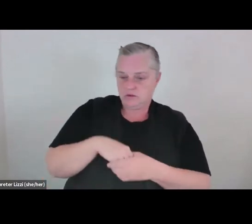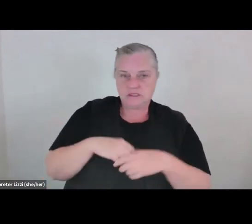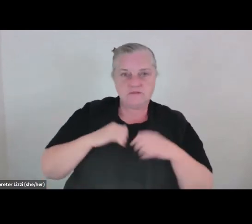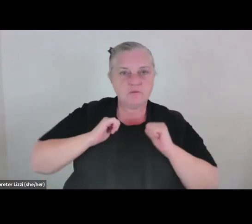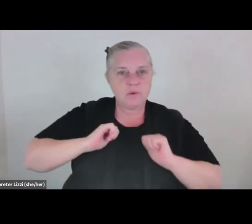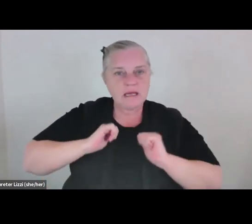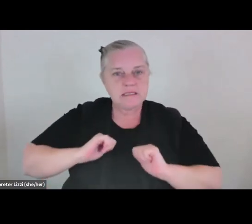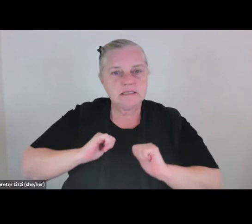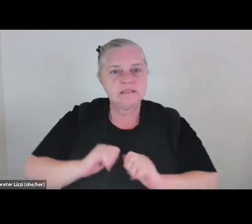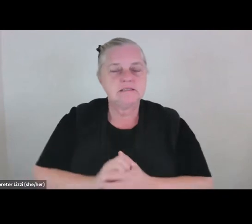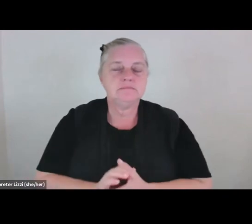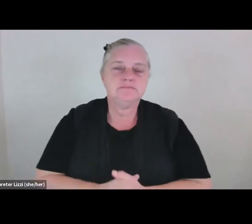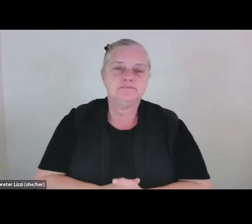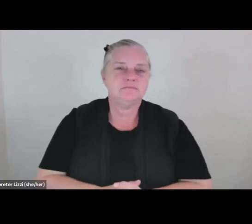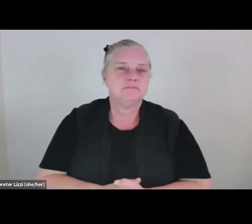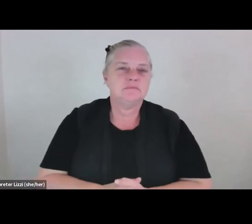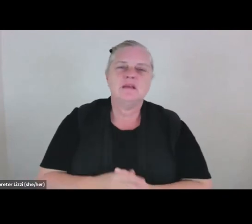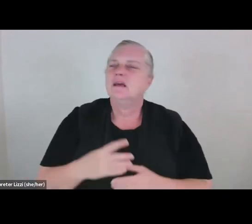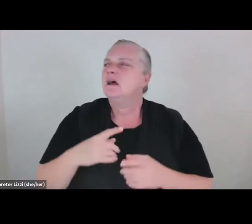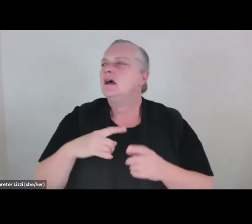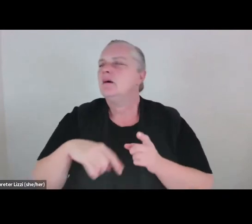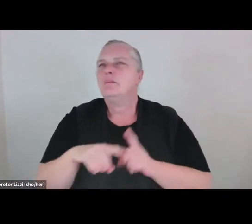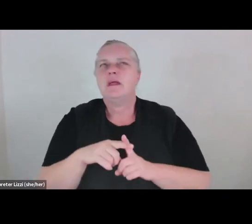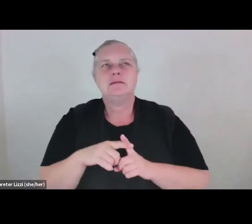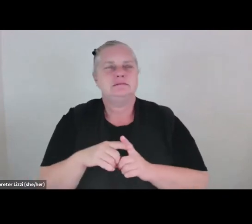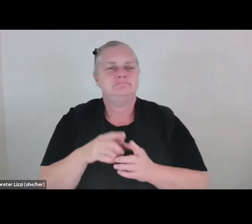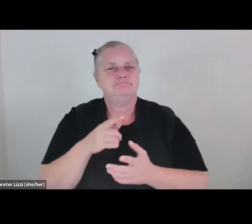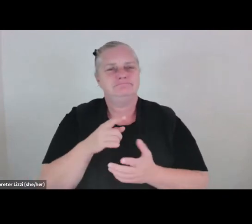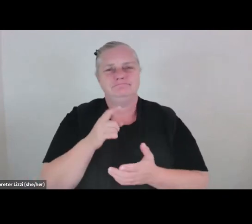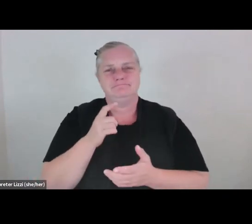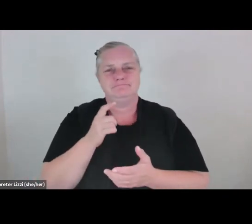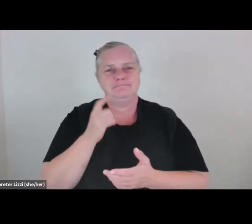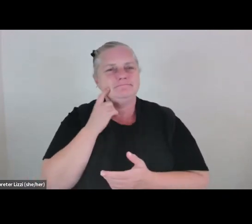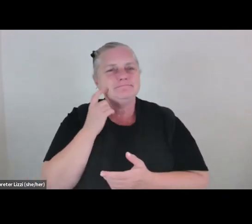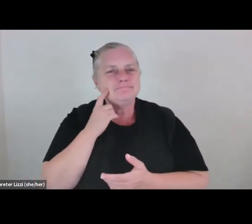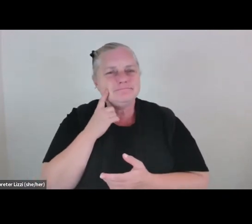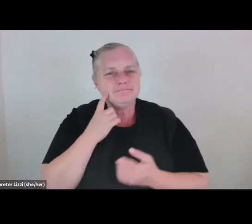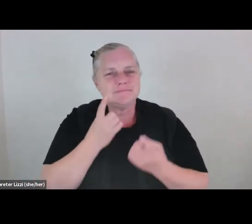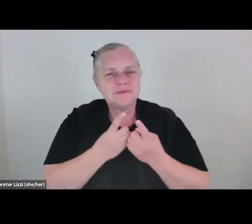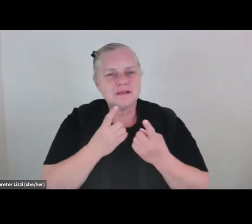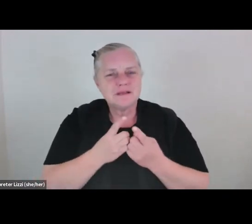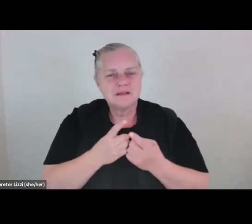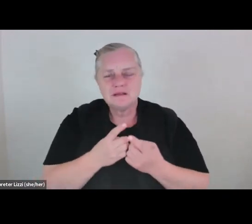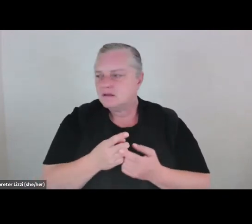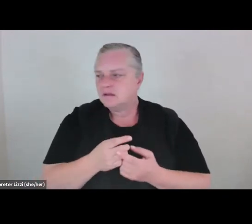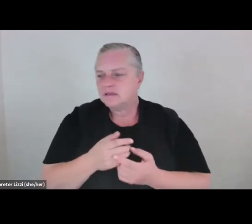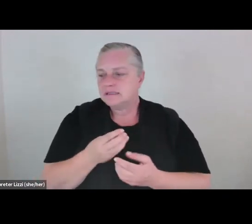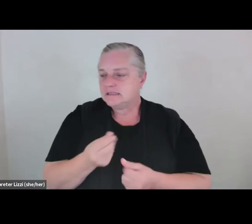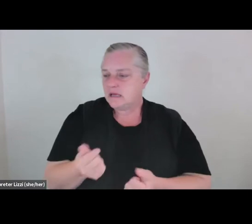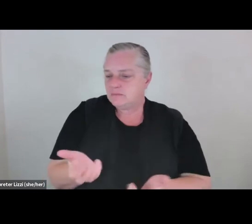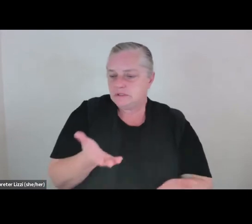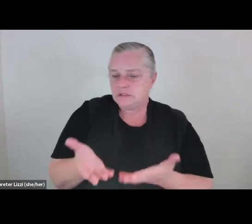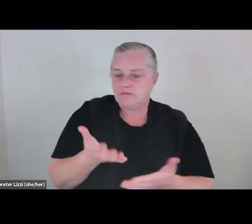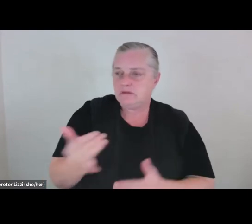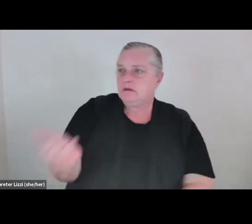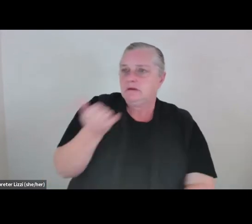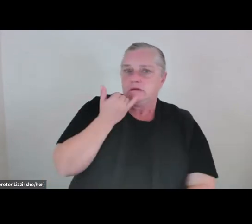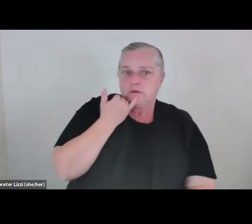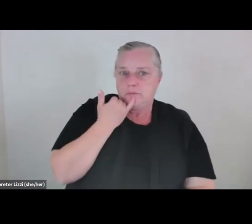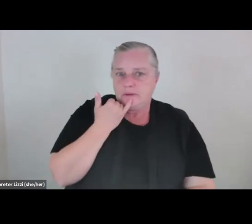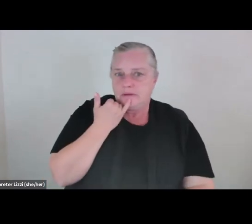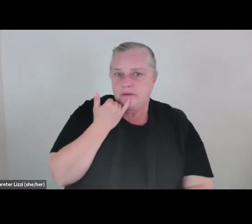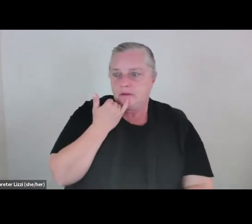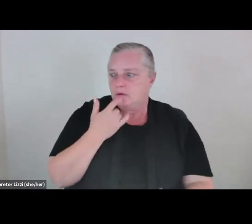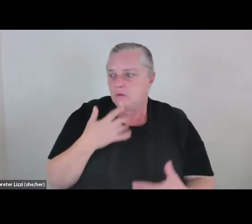them. But there's also simple things like, you know, some services have gone to me or rung us up and go, oh, we've got a trans person who's